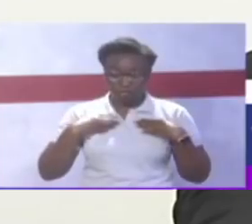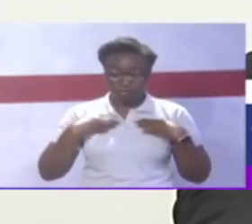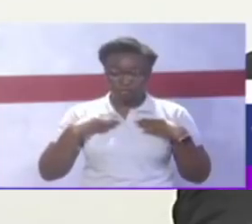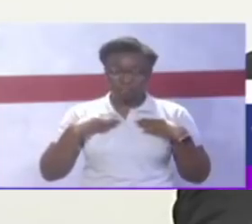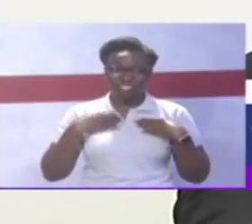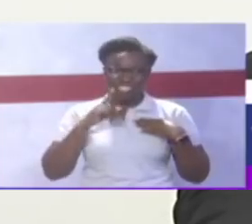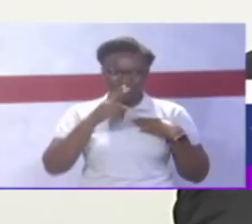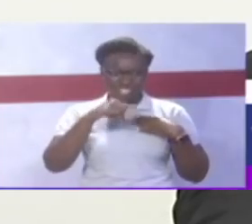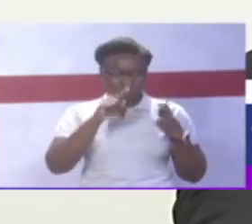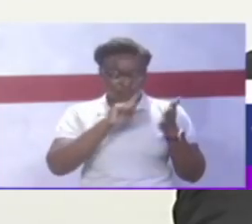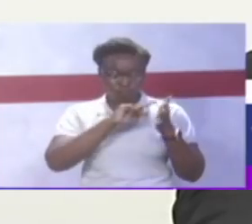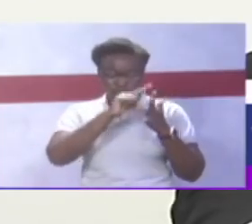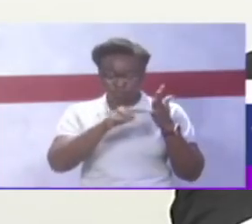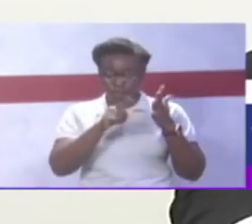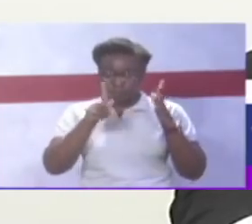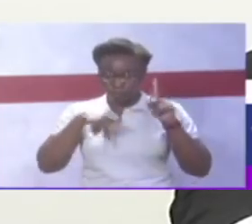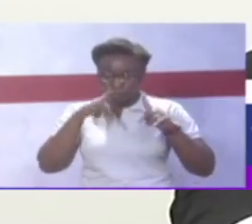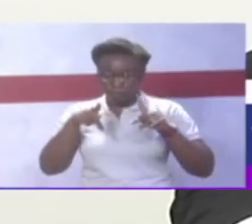people, seem to be having